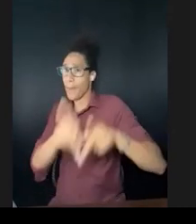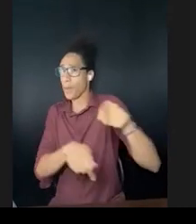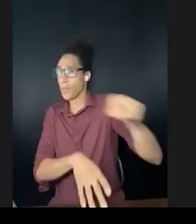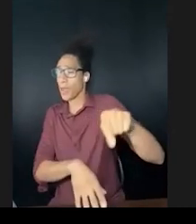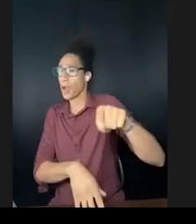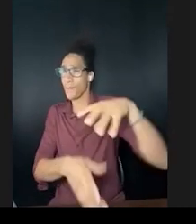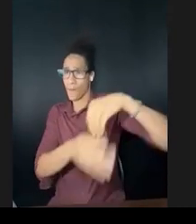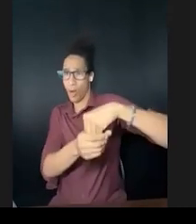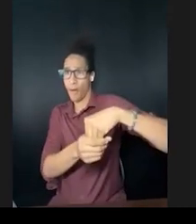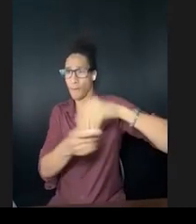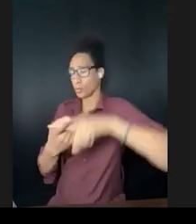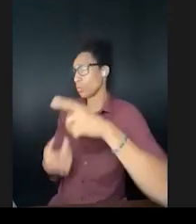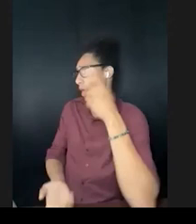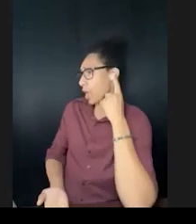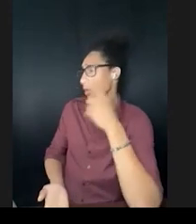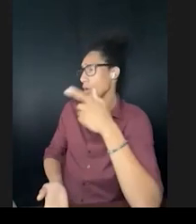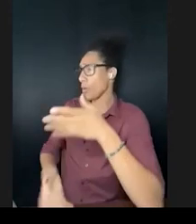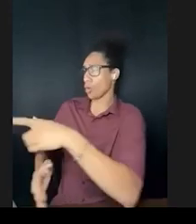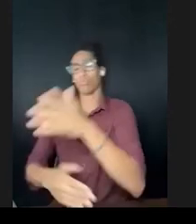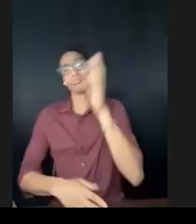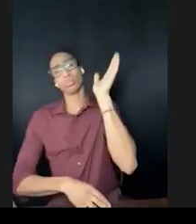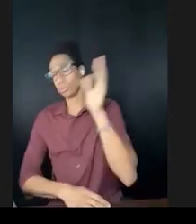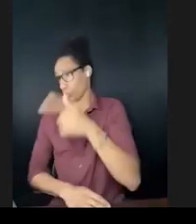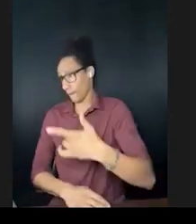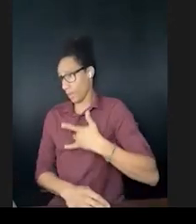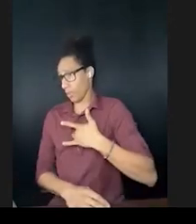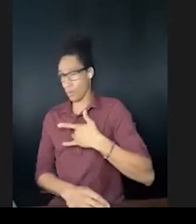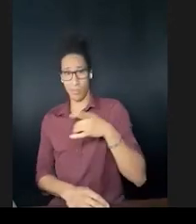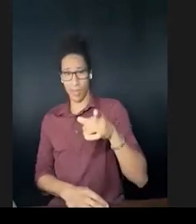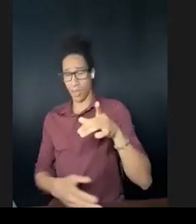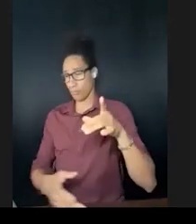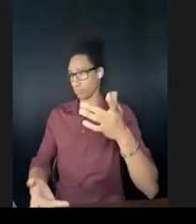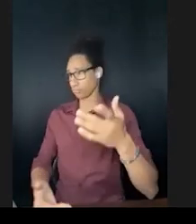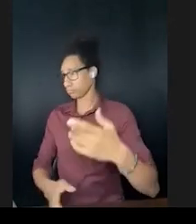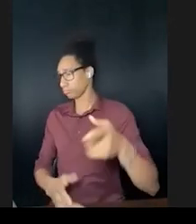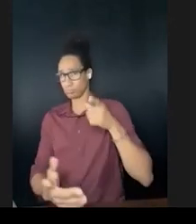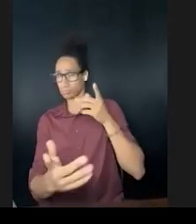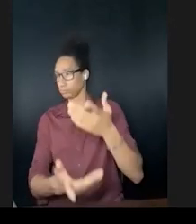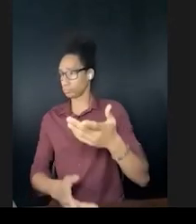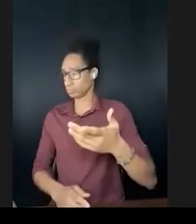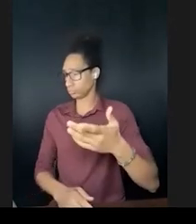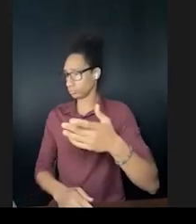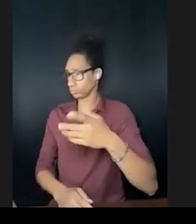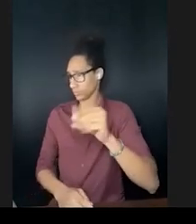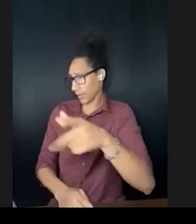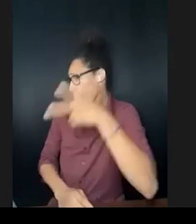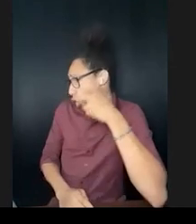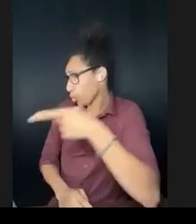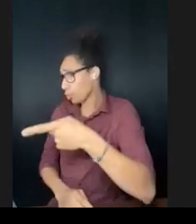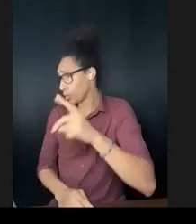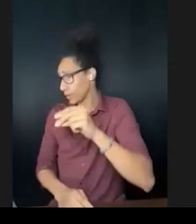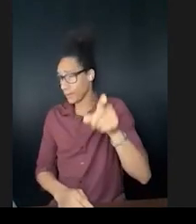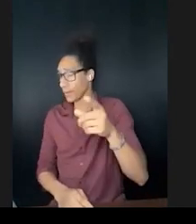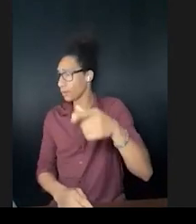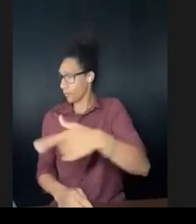process. So did you feel that you got what you thought you were supposed to get from the parole